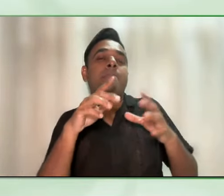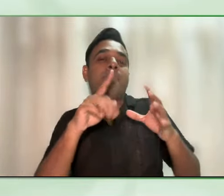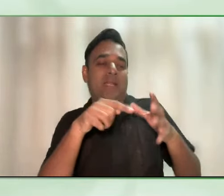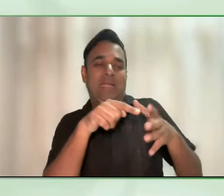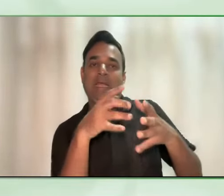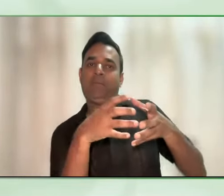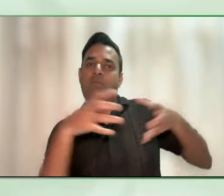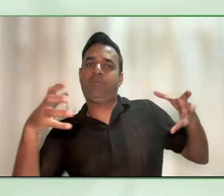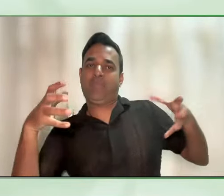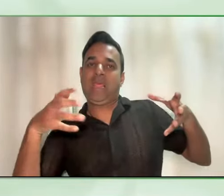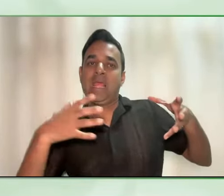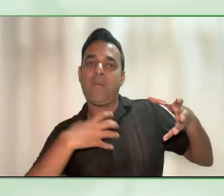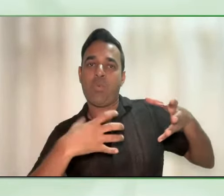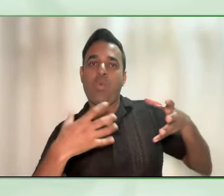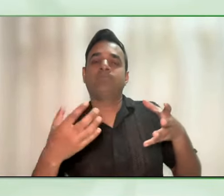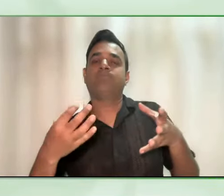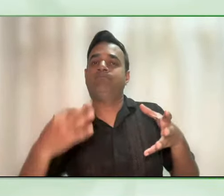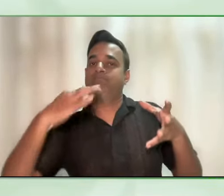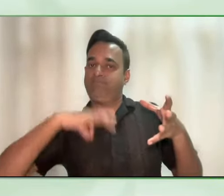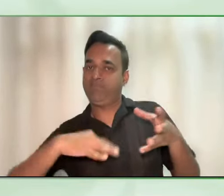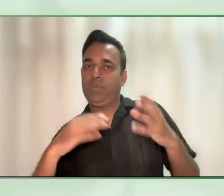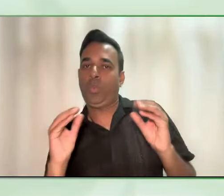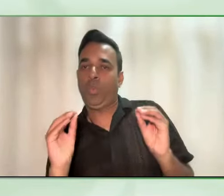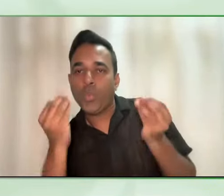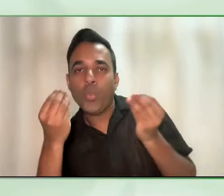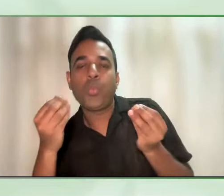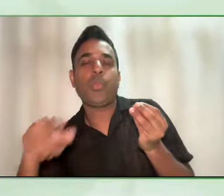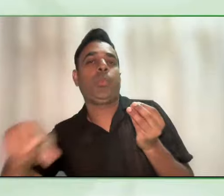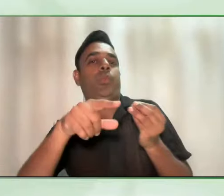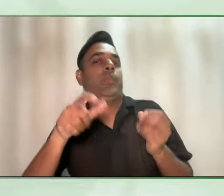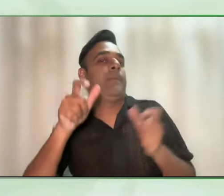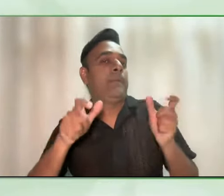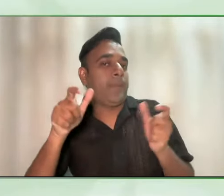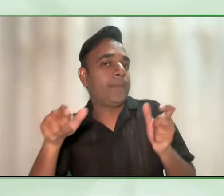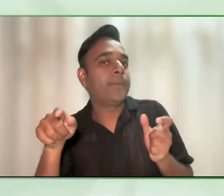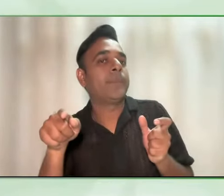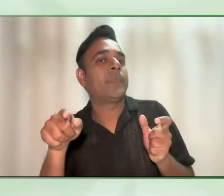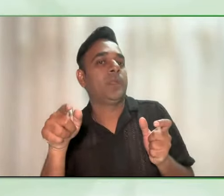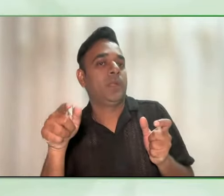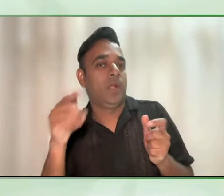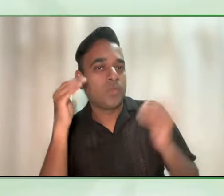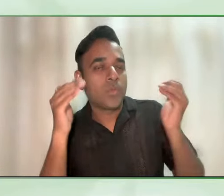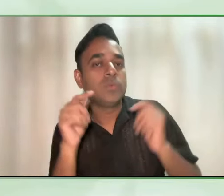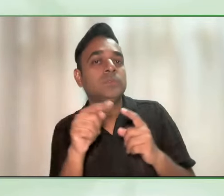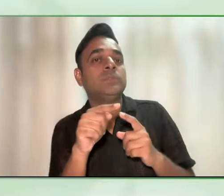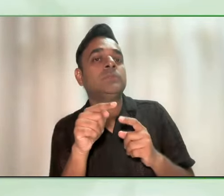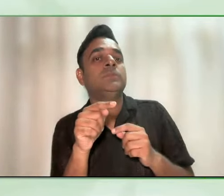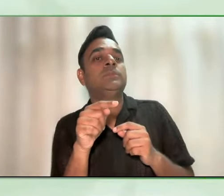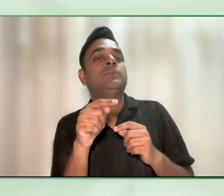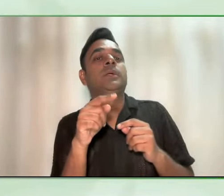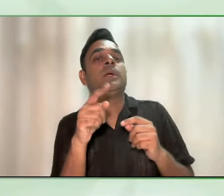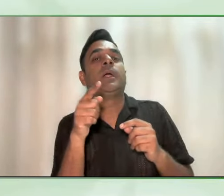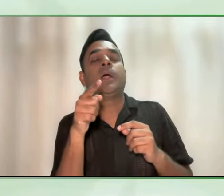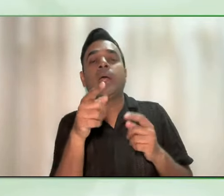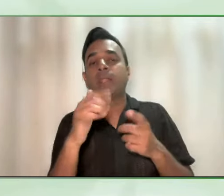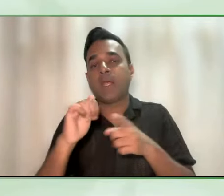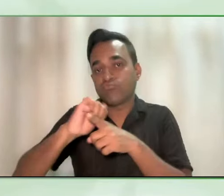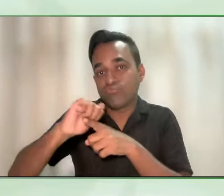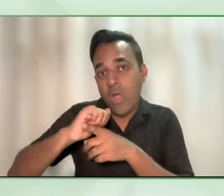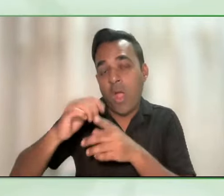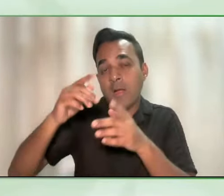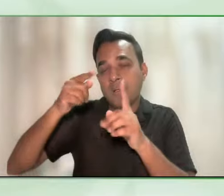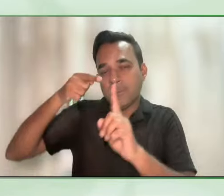projects. They co-create digital platforms. They produce podcasts, and they're very engaged with technology. Also, we